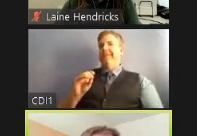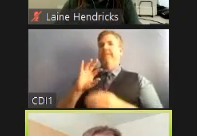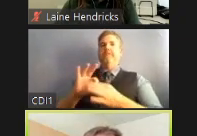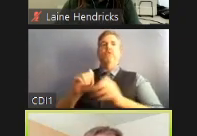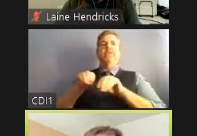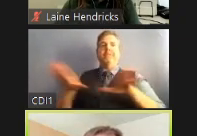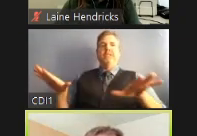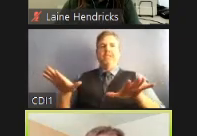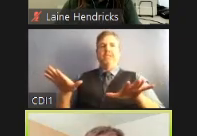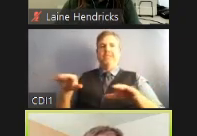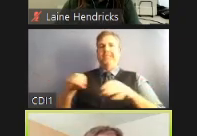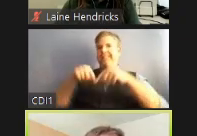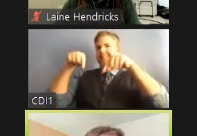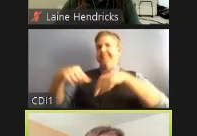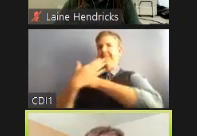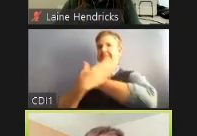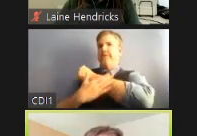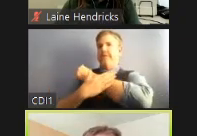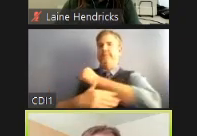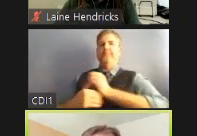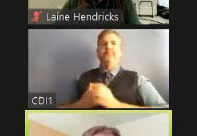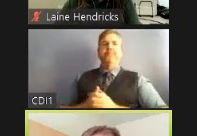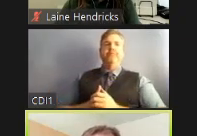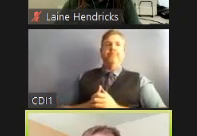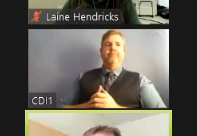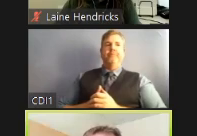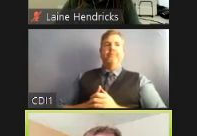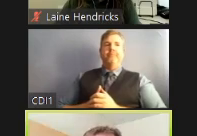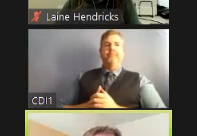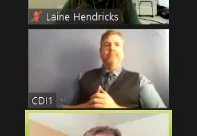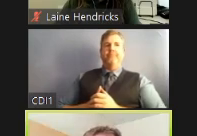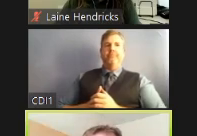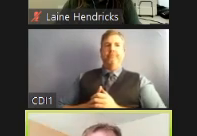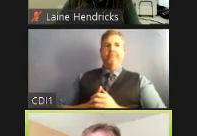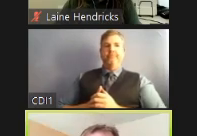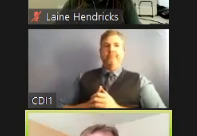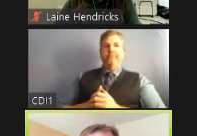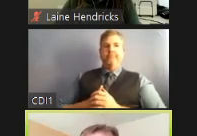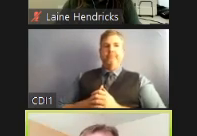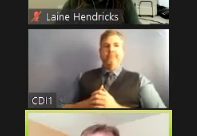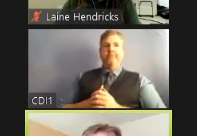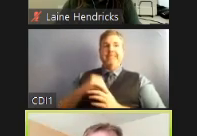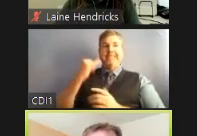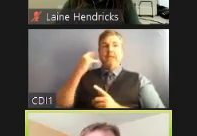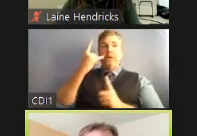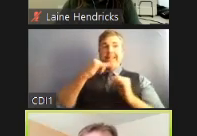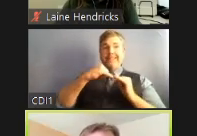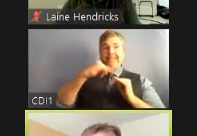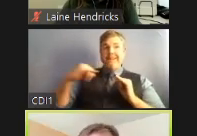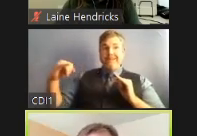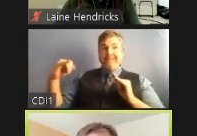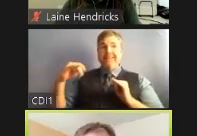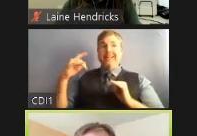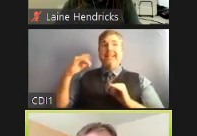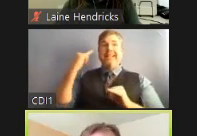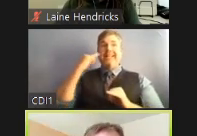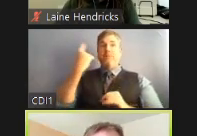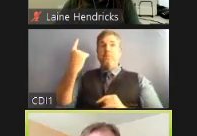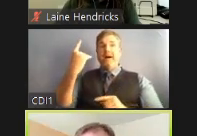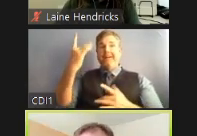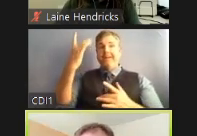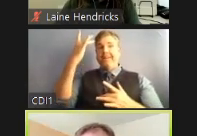corresponds to if each person who was infected one other person, you might imagine that our case rates would maintain the